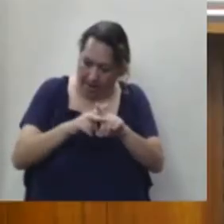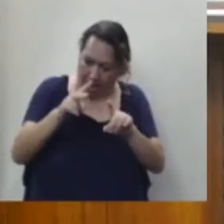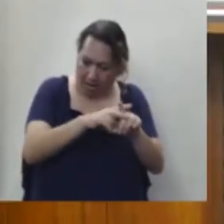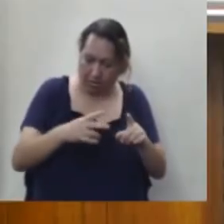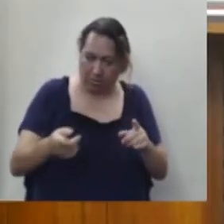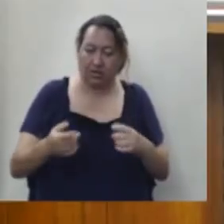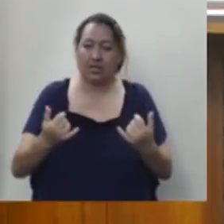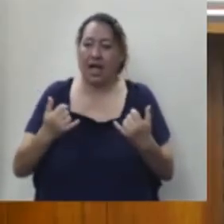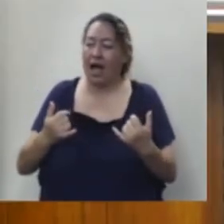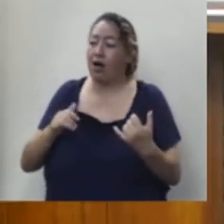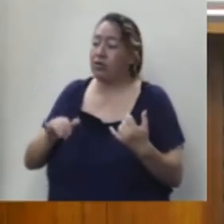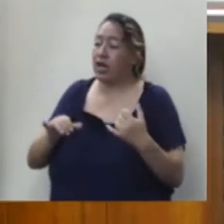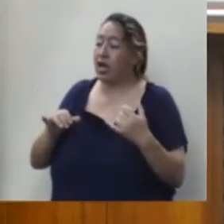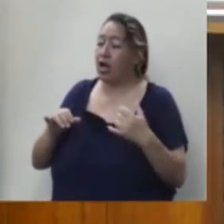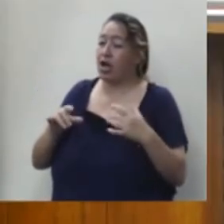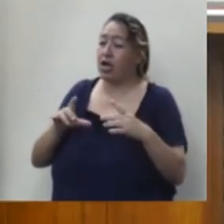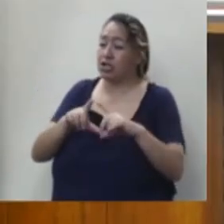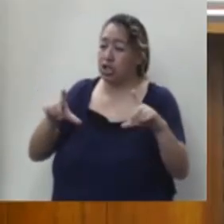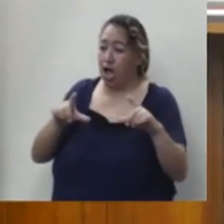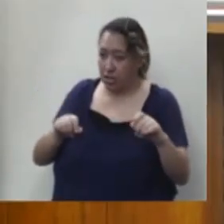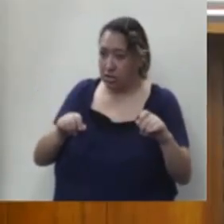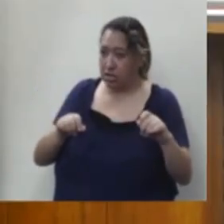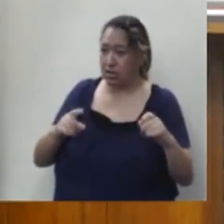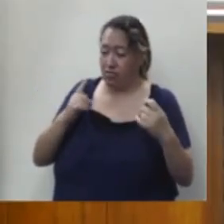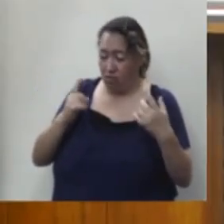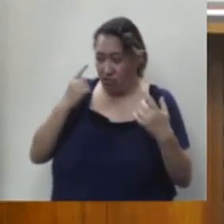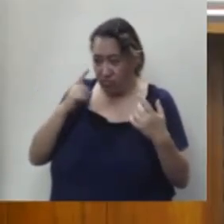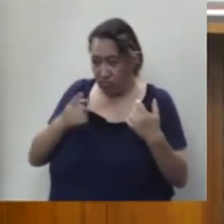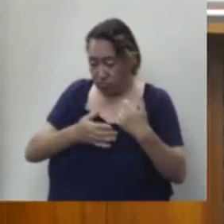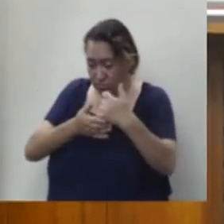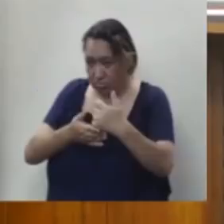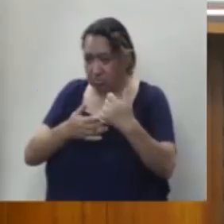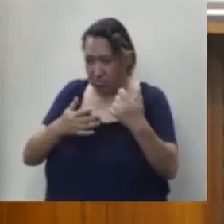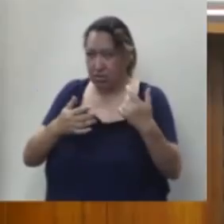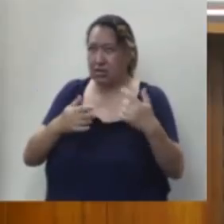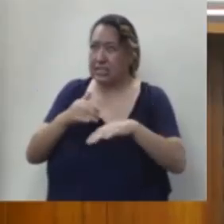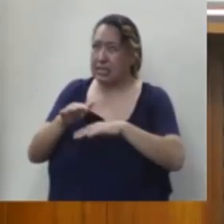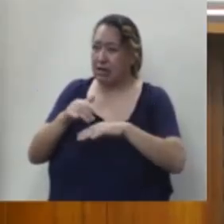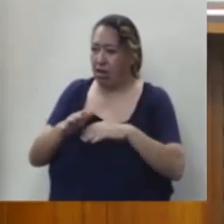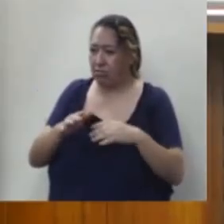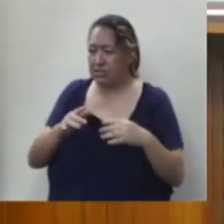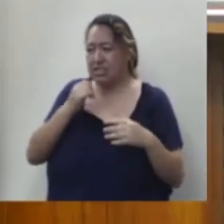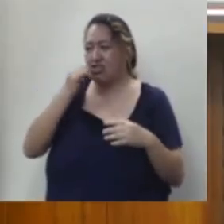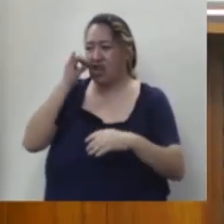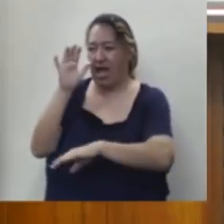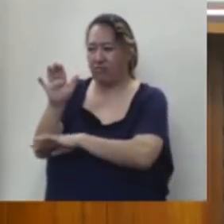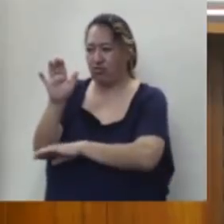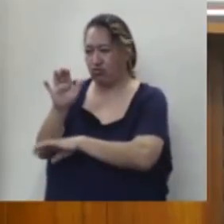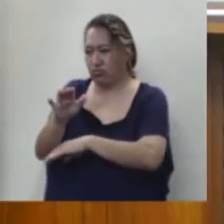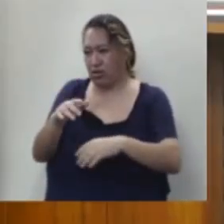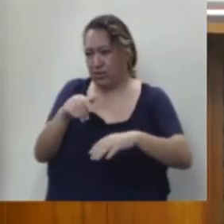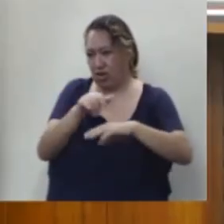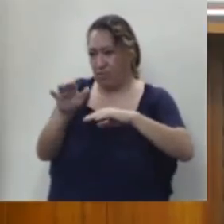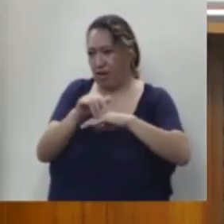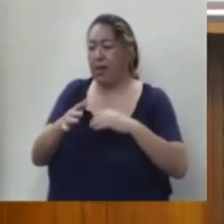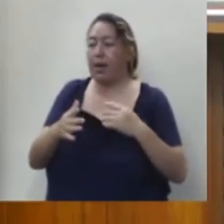mailed out. The beginnings of the checks have been mailed out yesterday afternoon. So people can start probably seeing